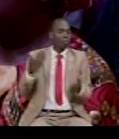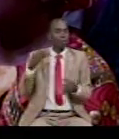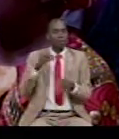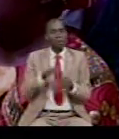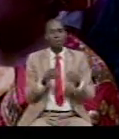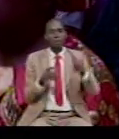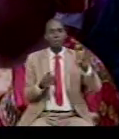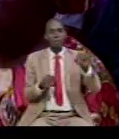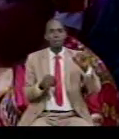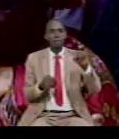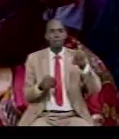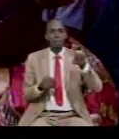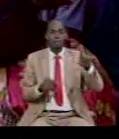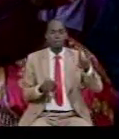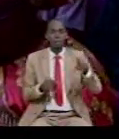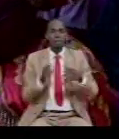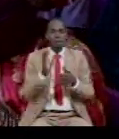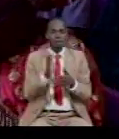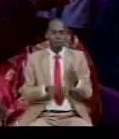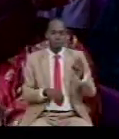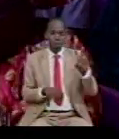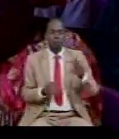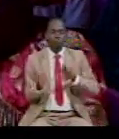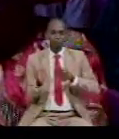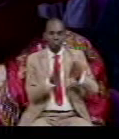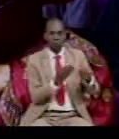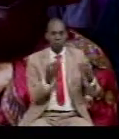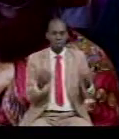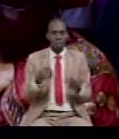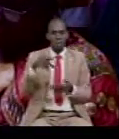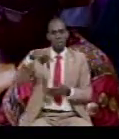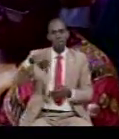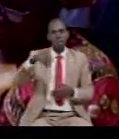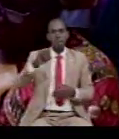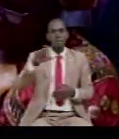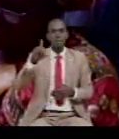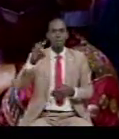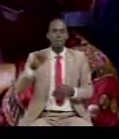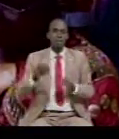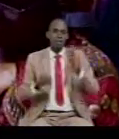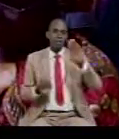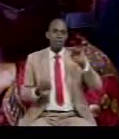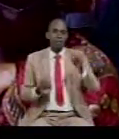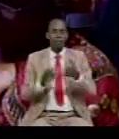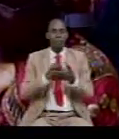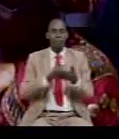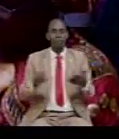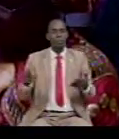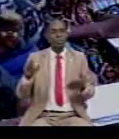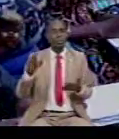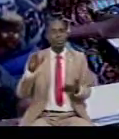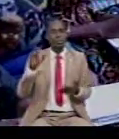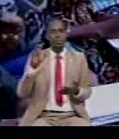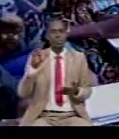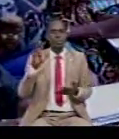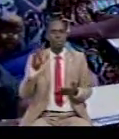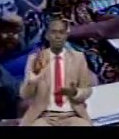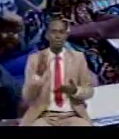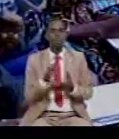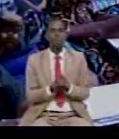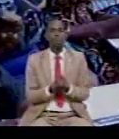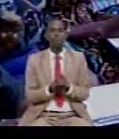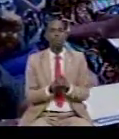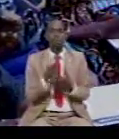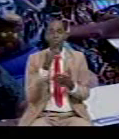chapter 12, verse 1. Look at Psalm 50. I'm looking at verse 50. In Psalm 50 verse 10, call upon me in